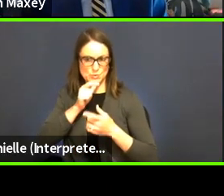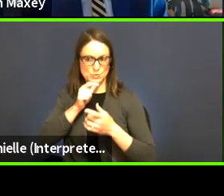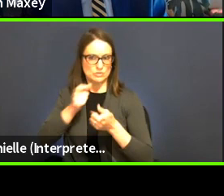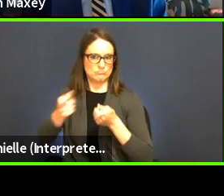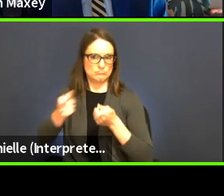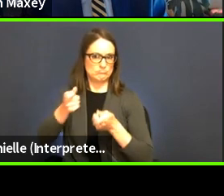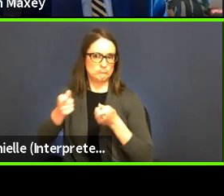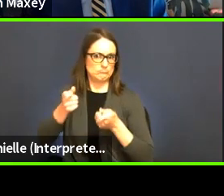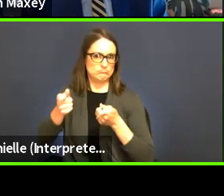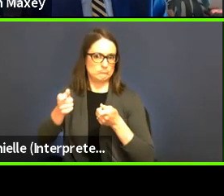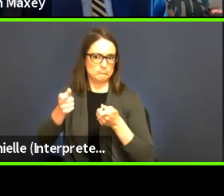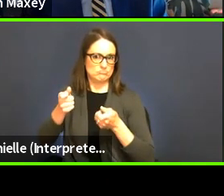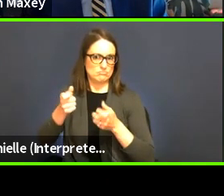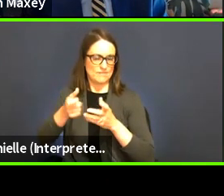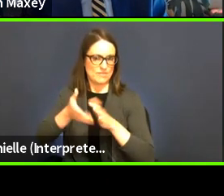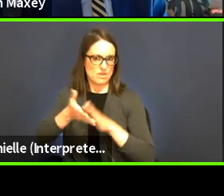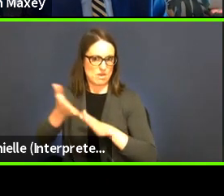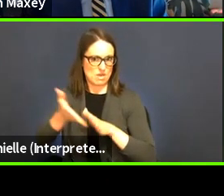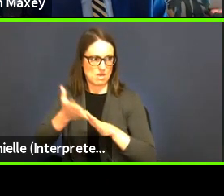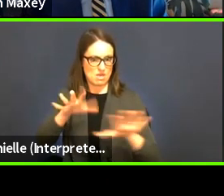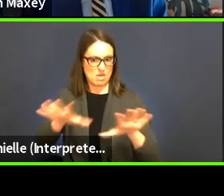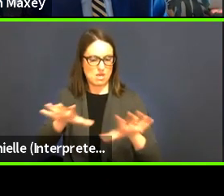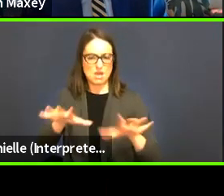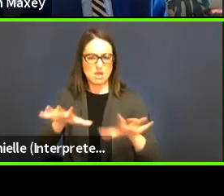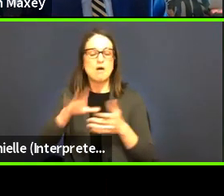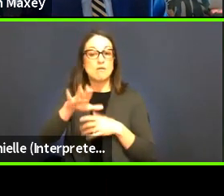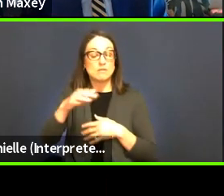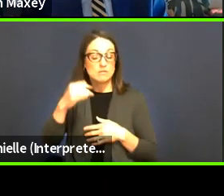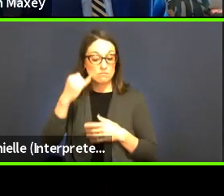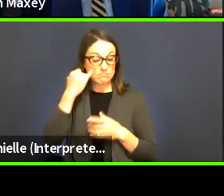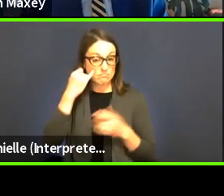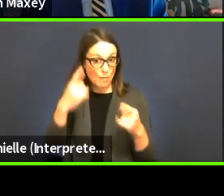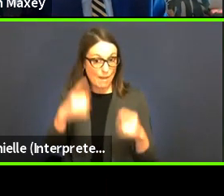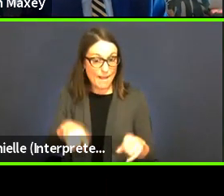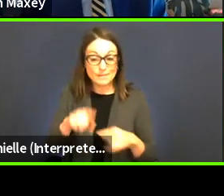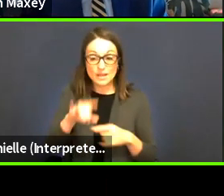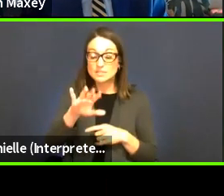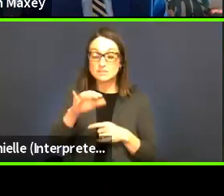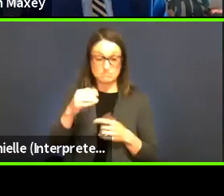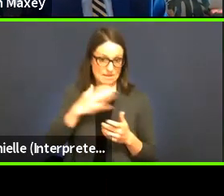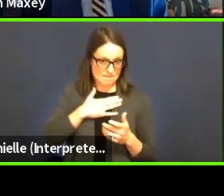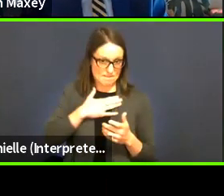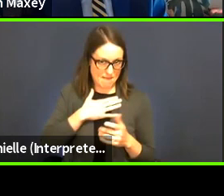operation? What happens if, in the case that I had, where you have